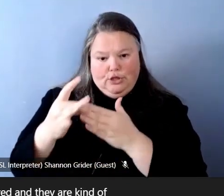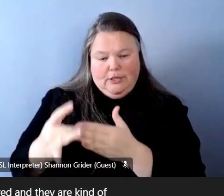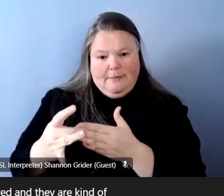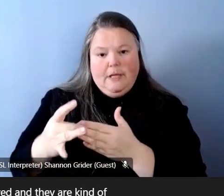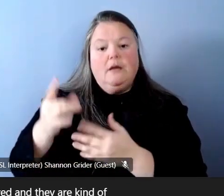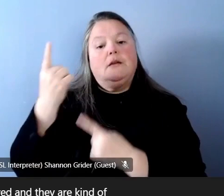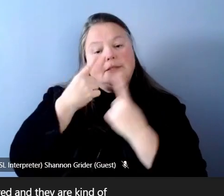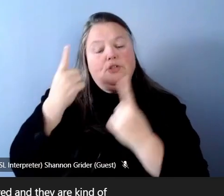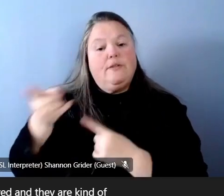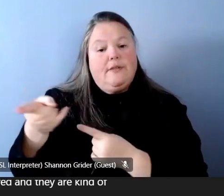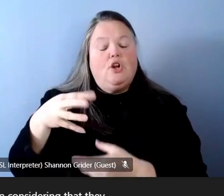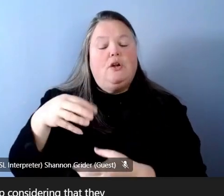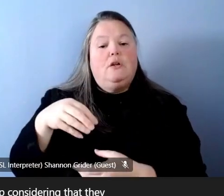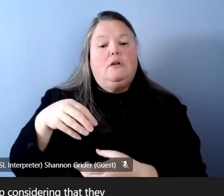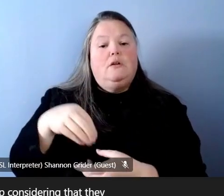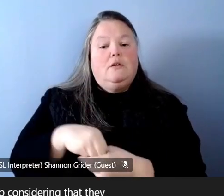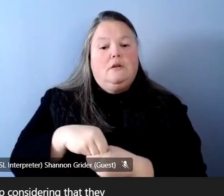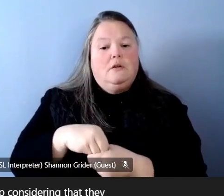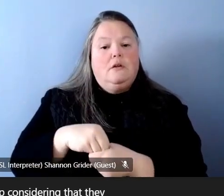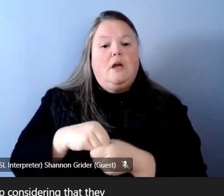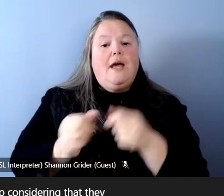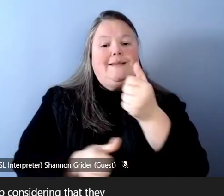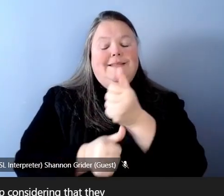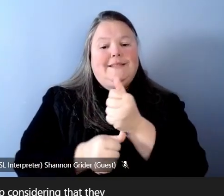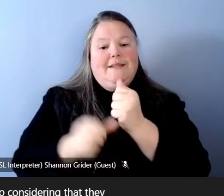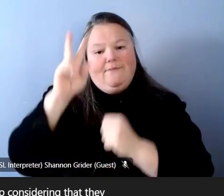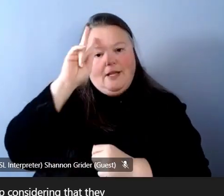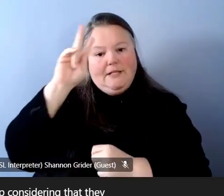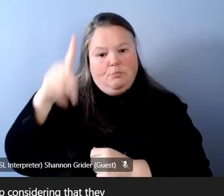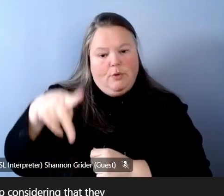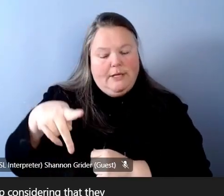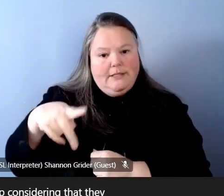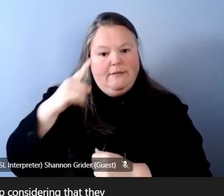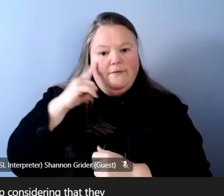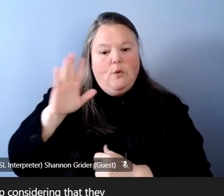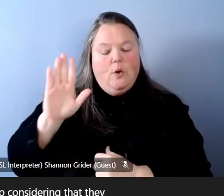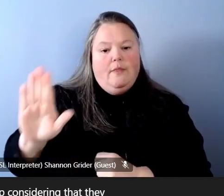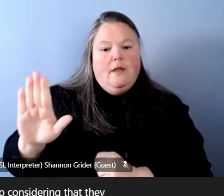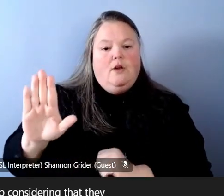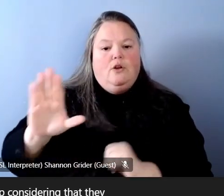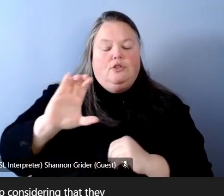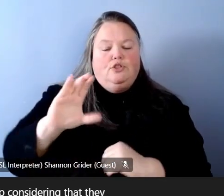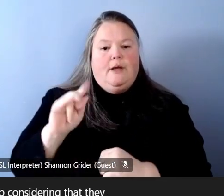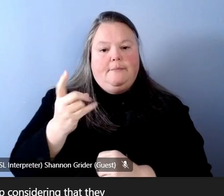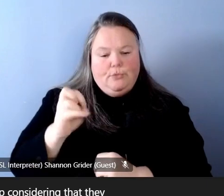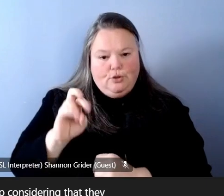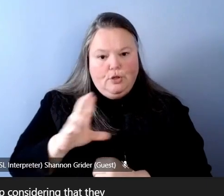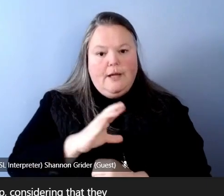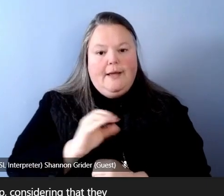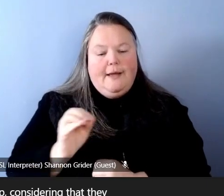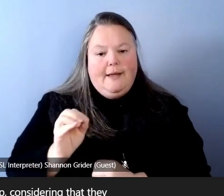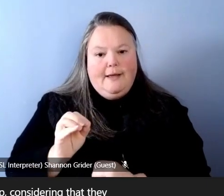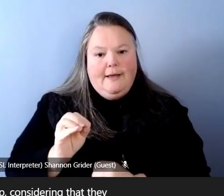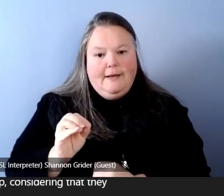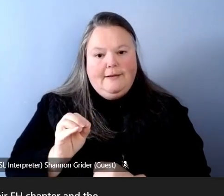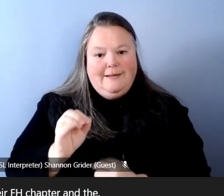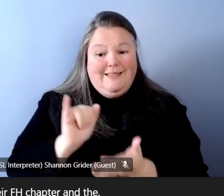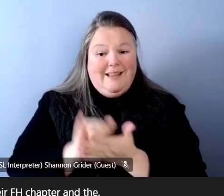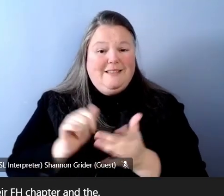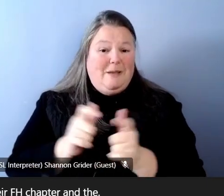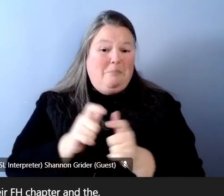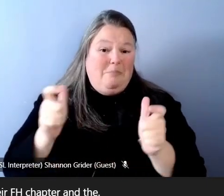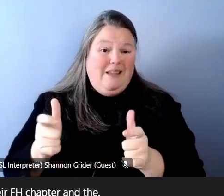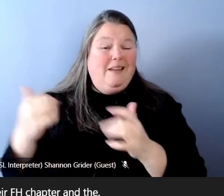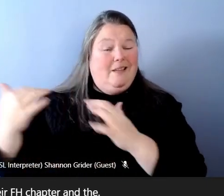considering that they are the assistant vice president of their FFA chapter, and that's a pretty